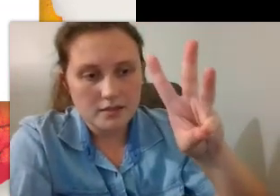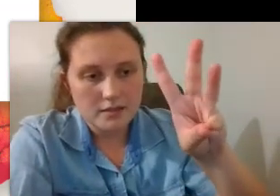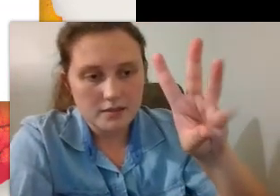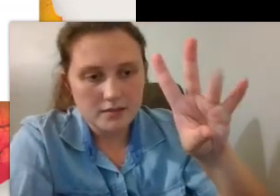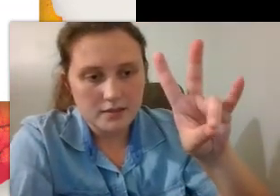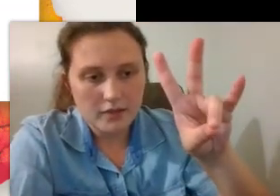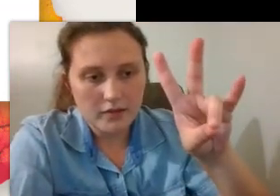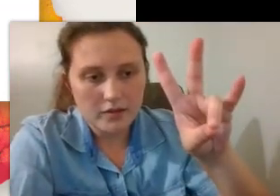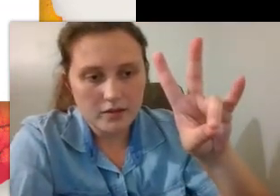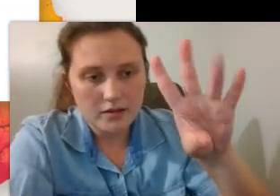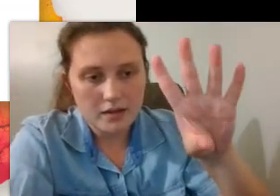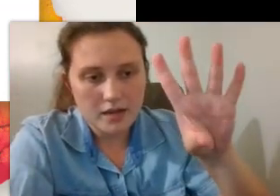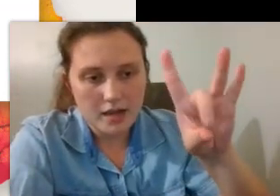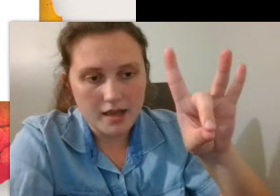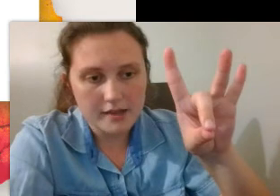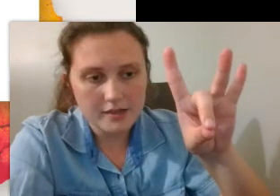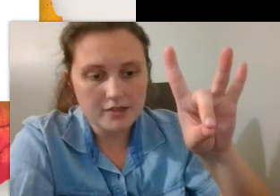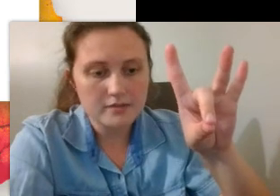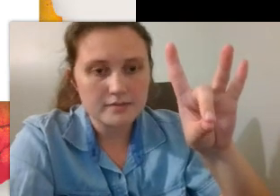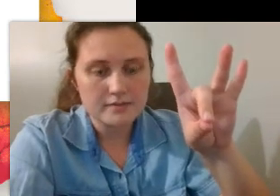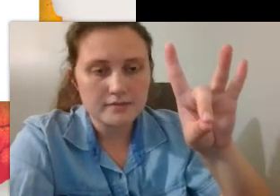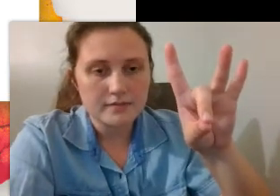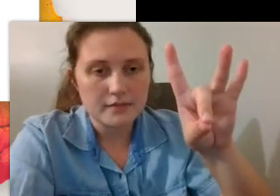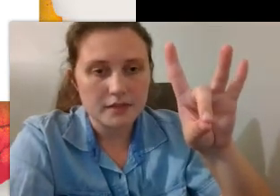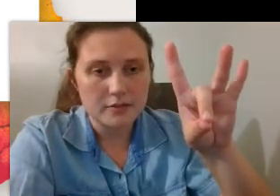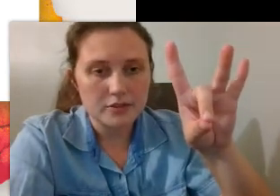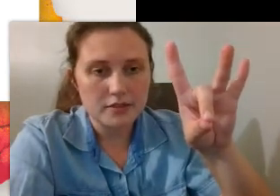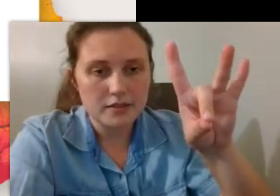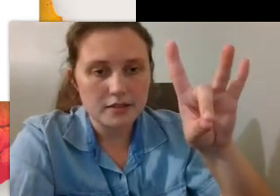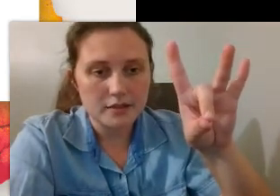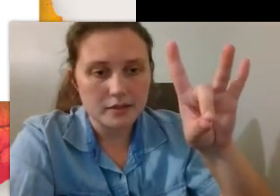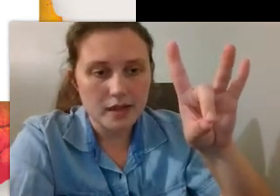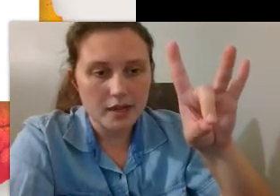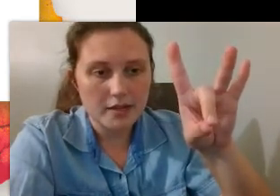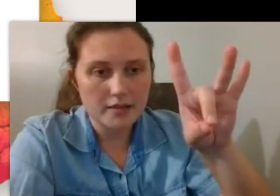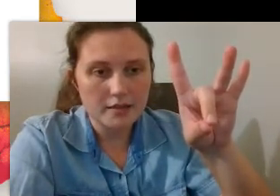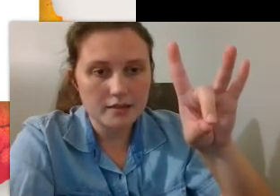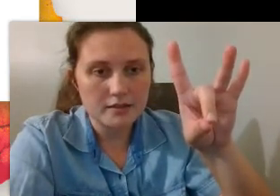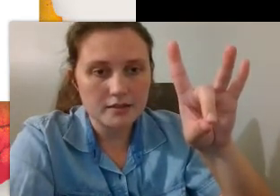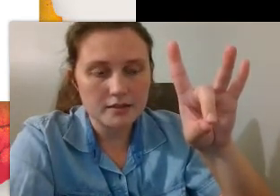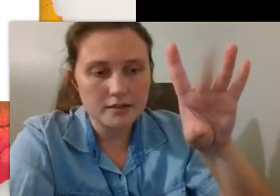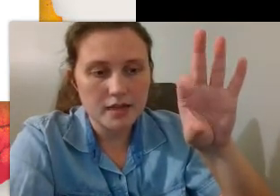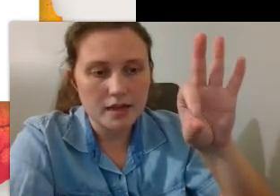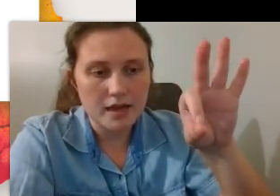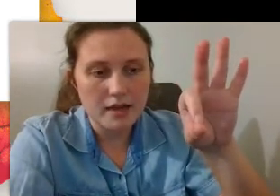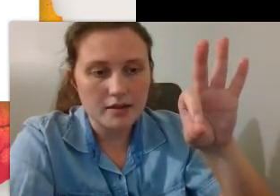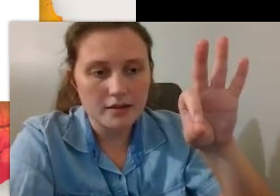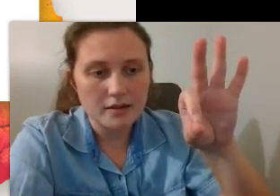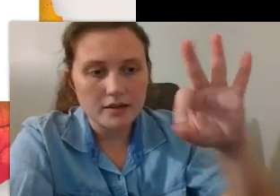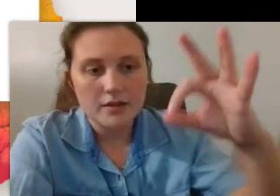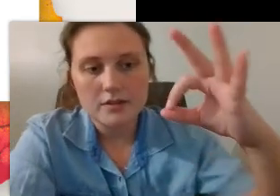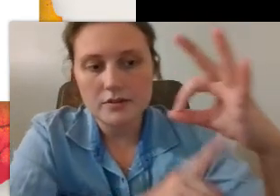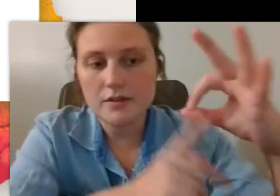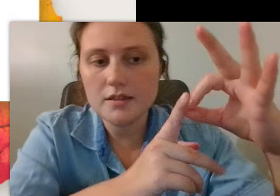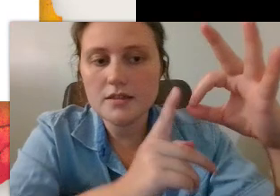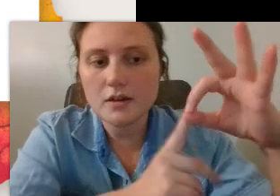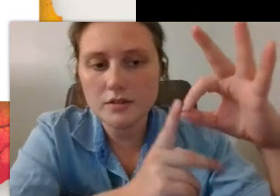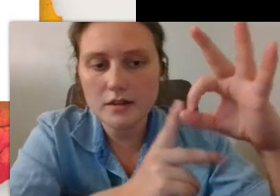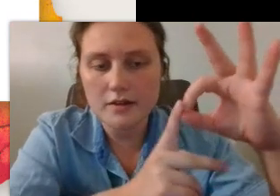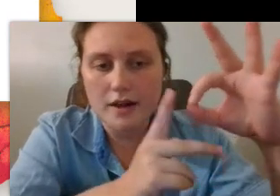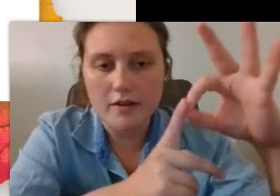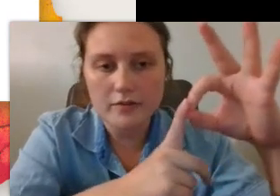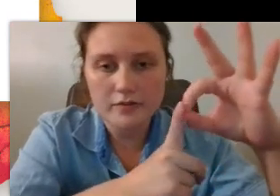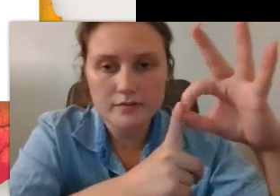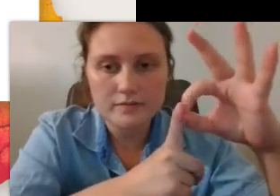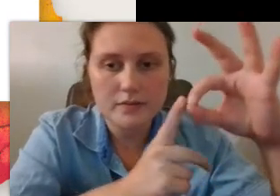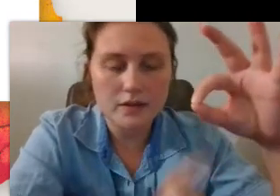6, 7, 8. Then I'm sure you guys can guess what 9 is. 9. So this is also